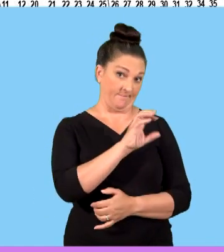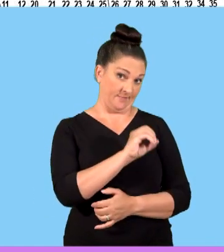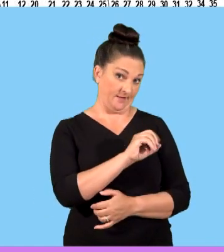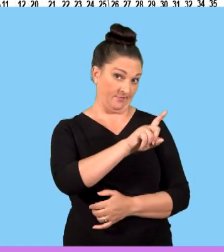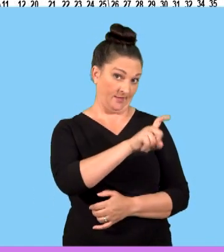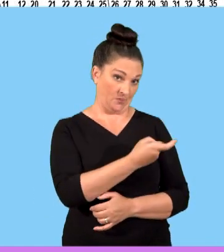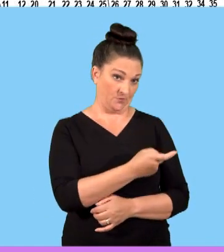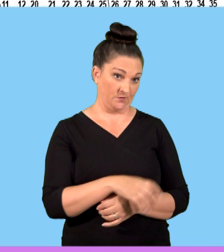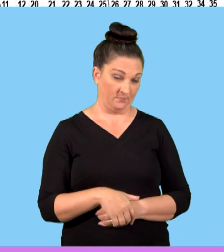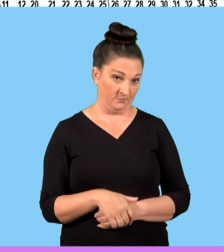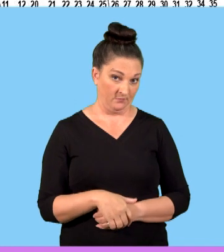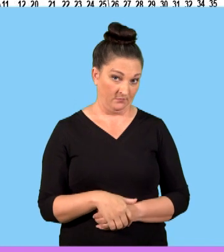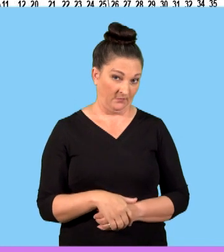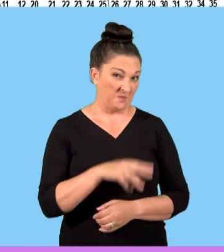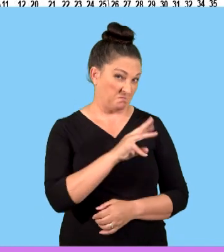50,000